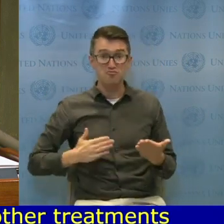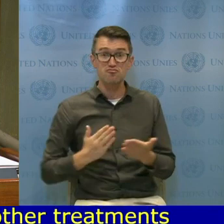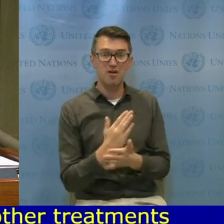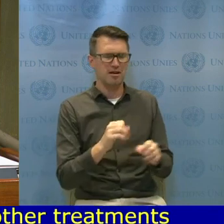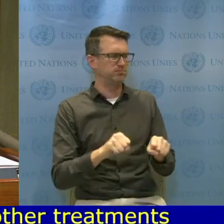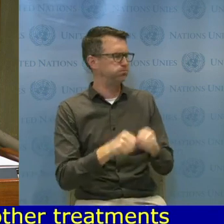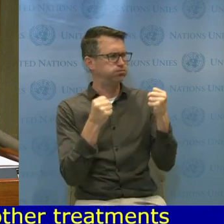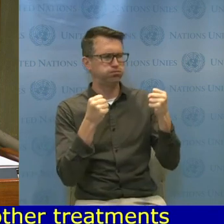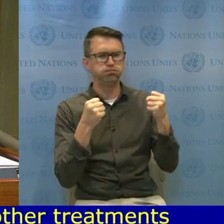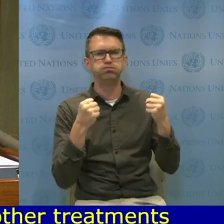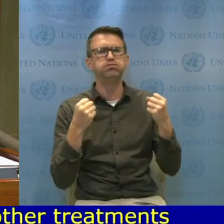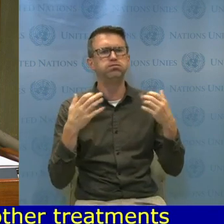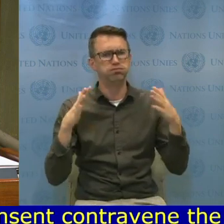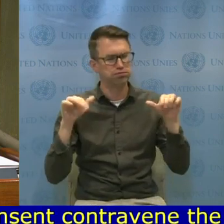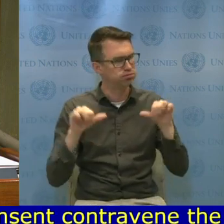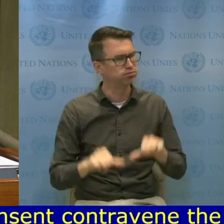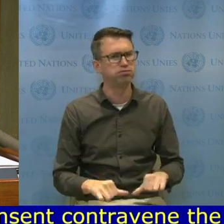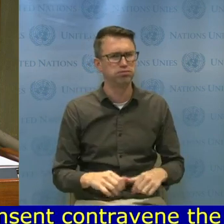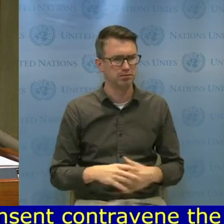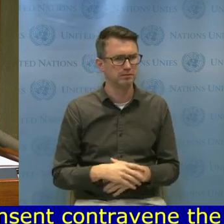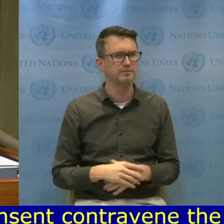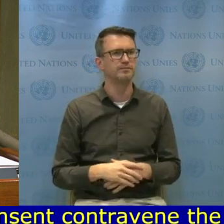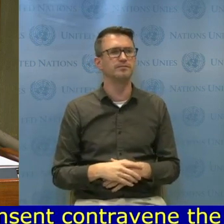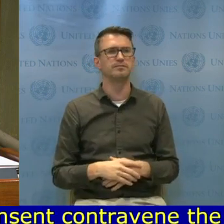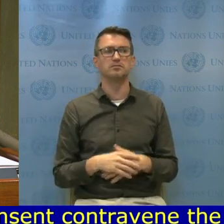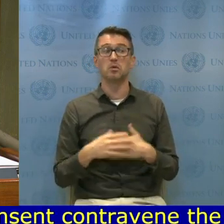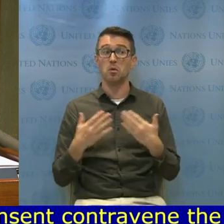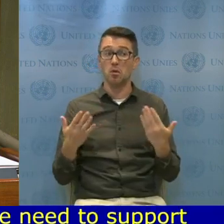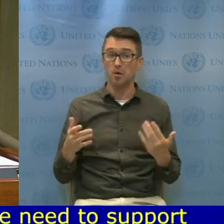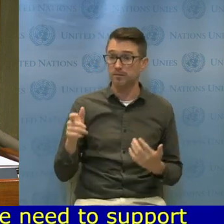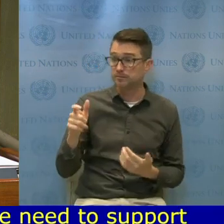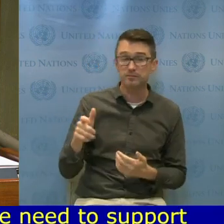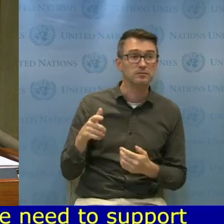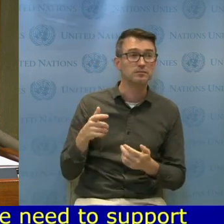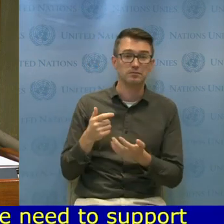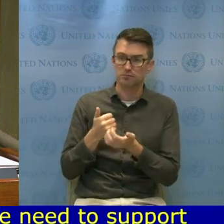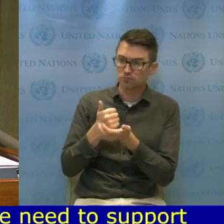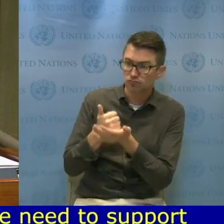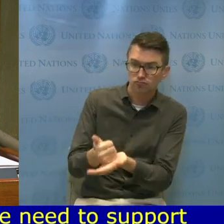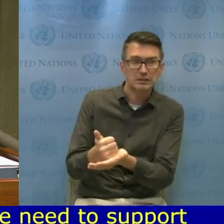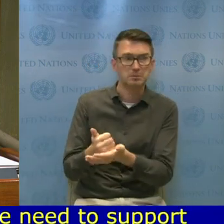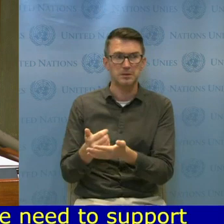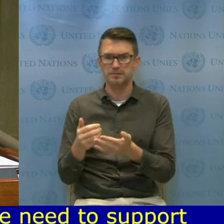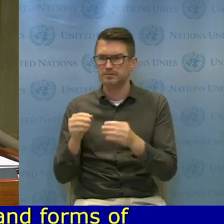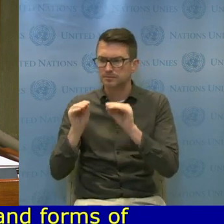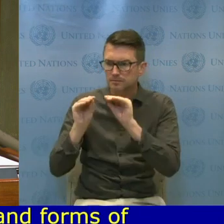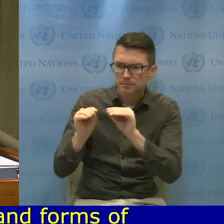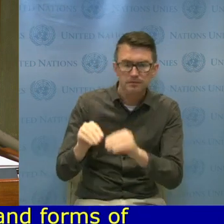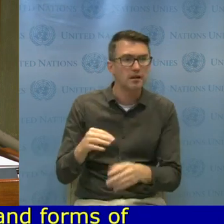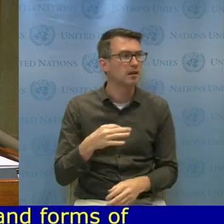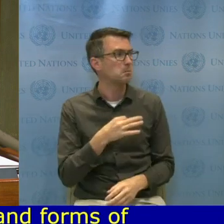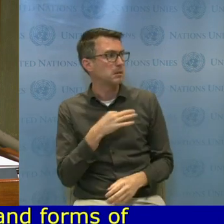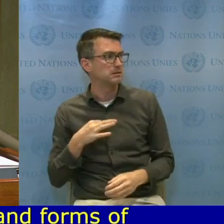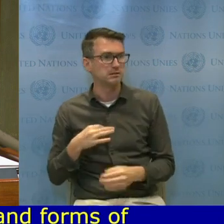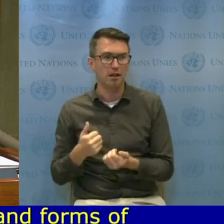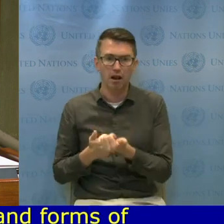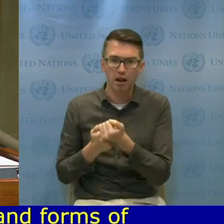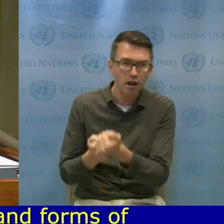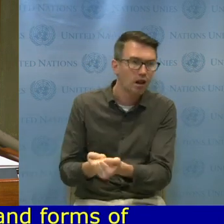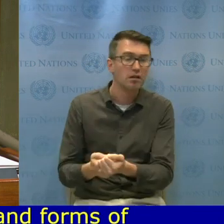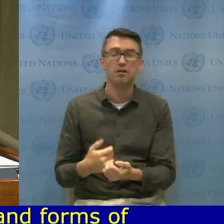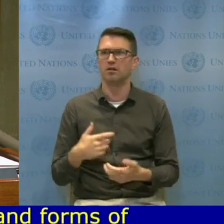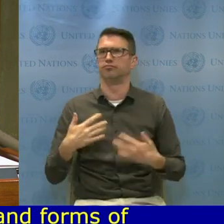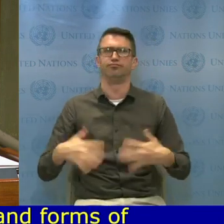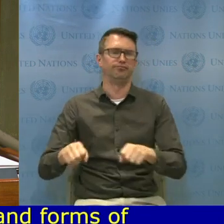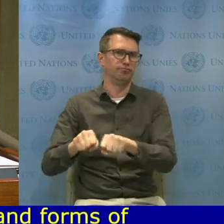treatment. The practice of institutionalization in mental hospitals and social care institutions violates